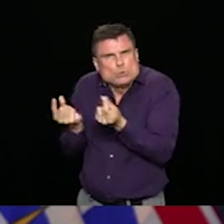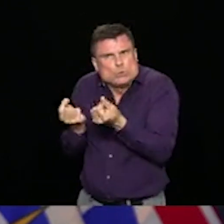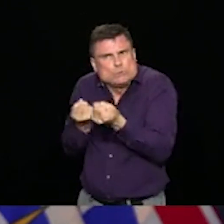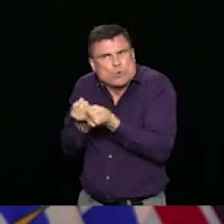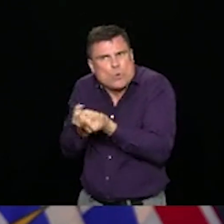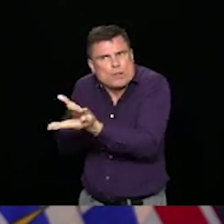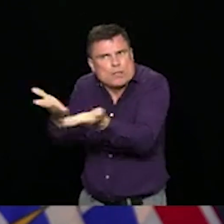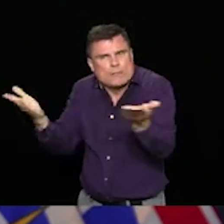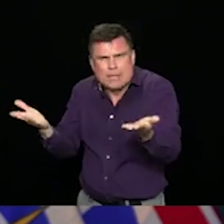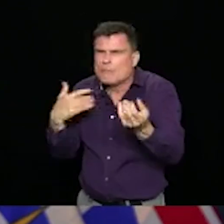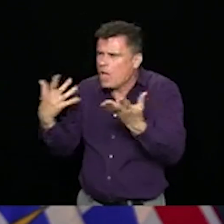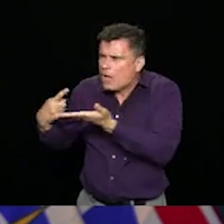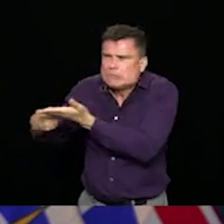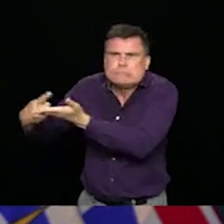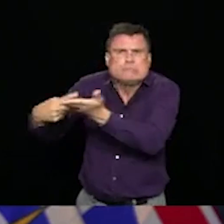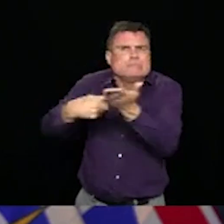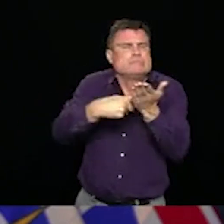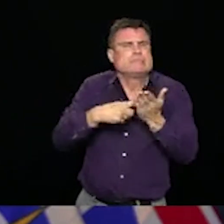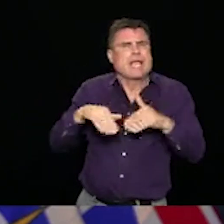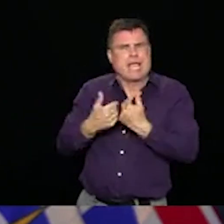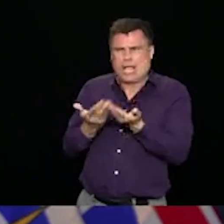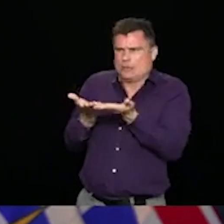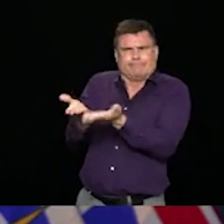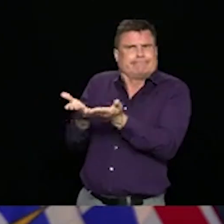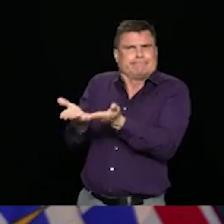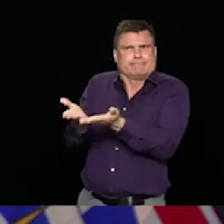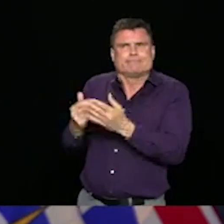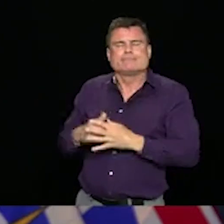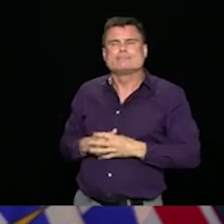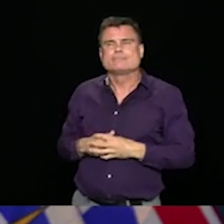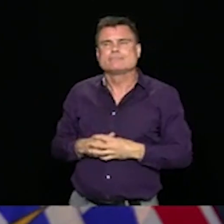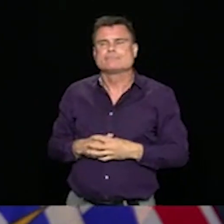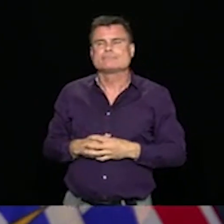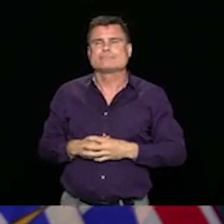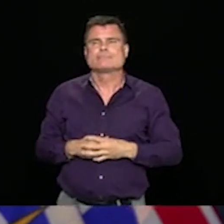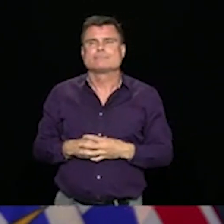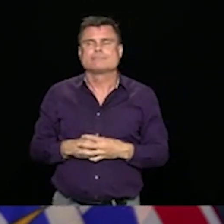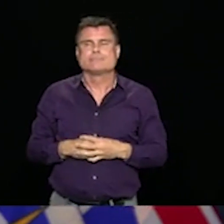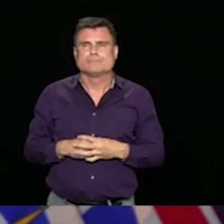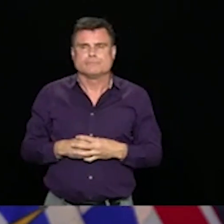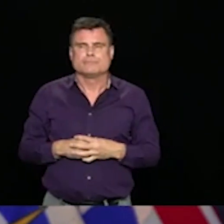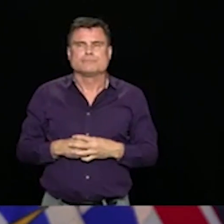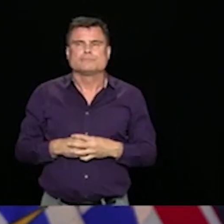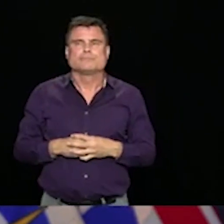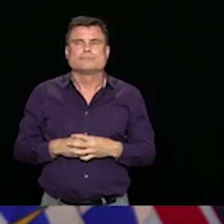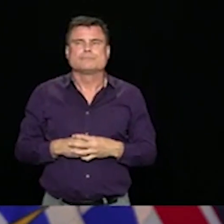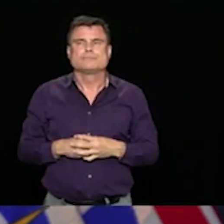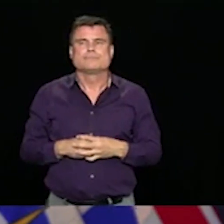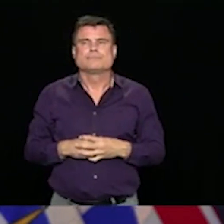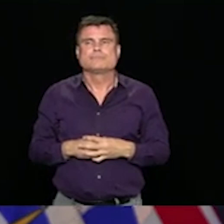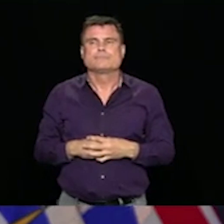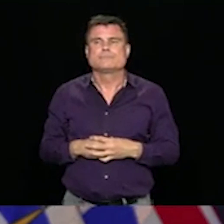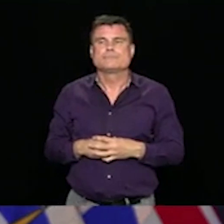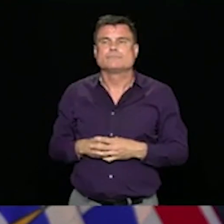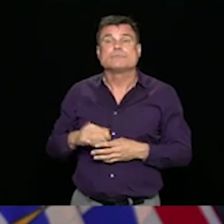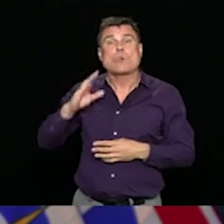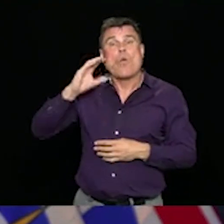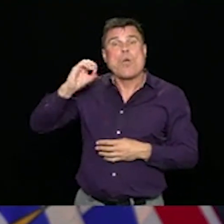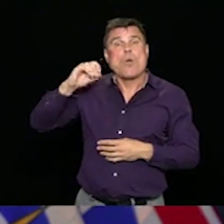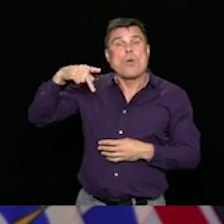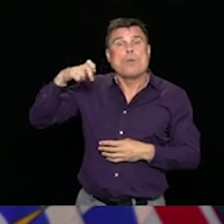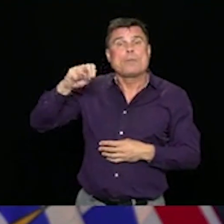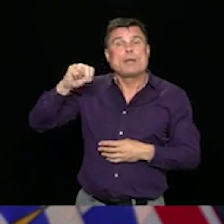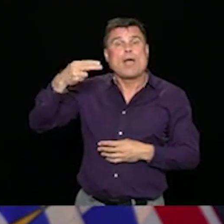discussions. Some of the critical needs that were being seen when we ended up with the public safety issues in